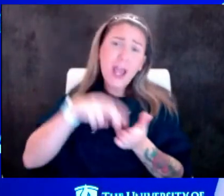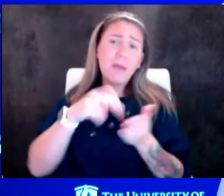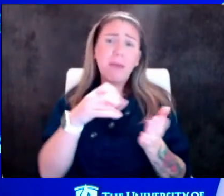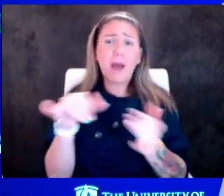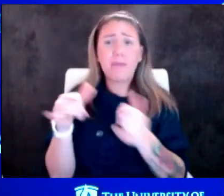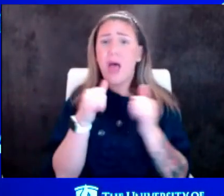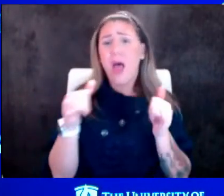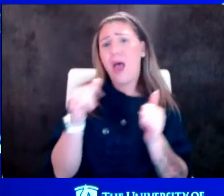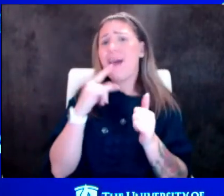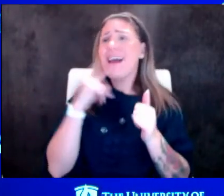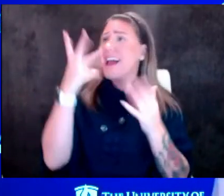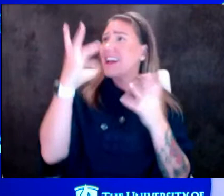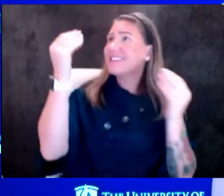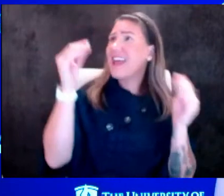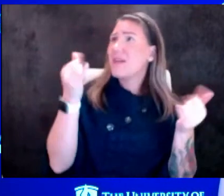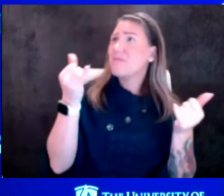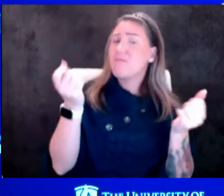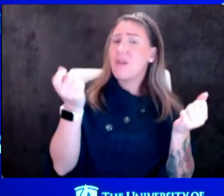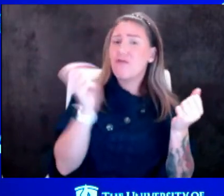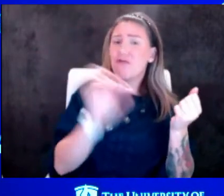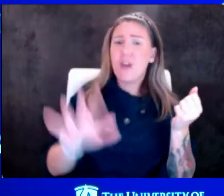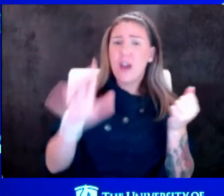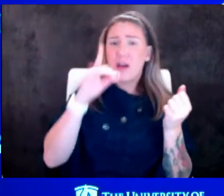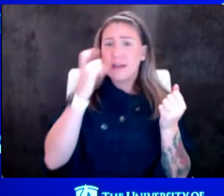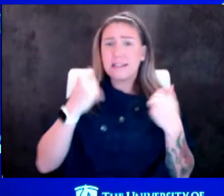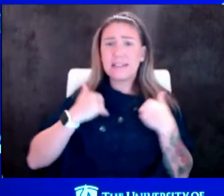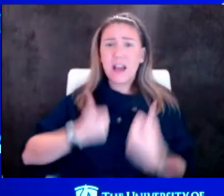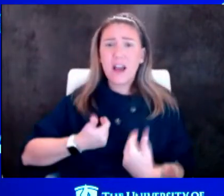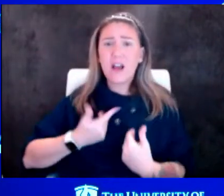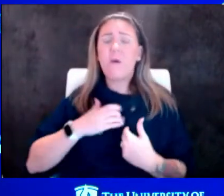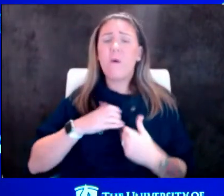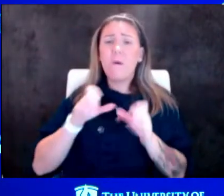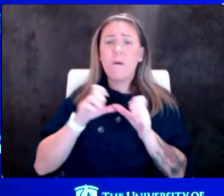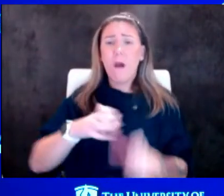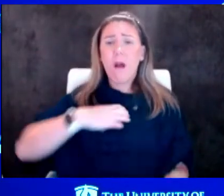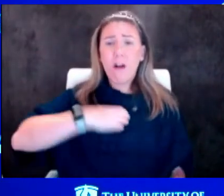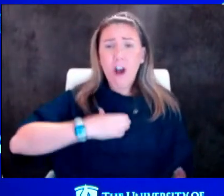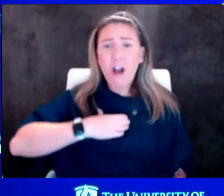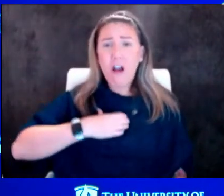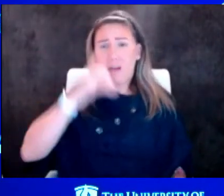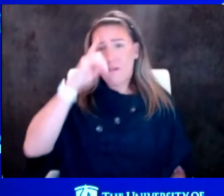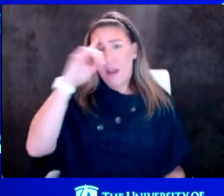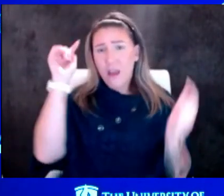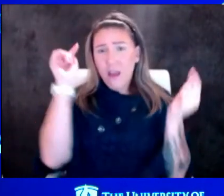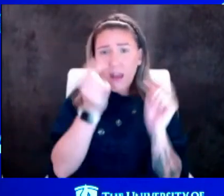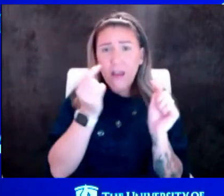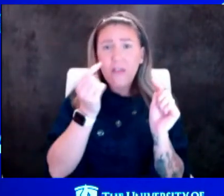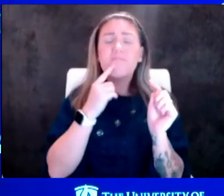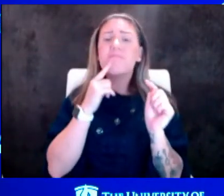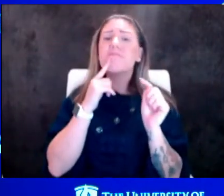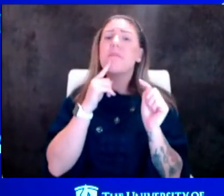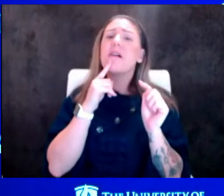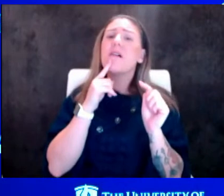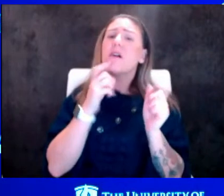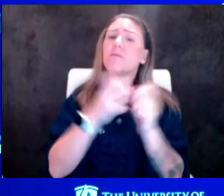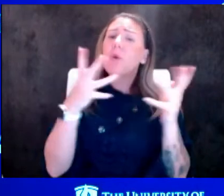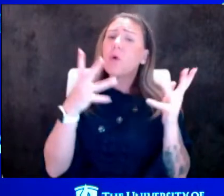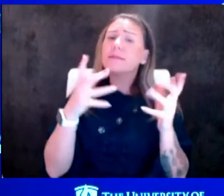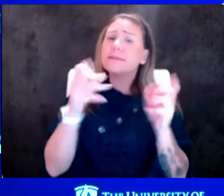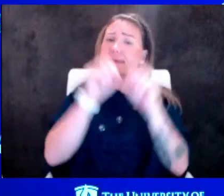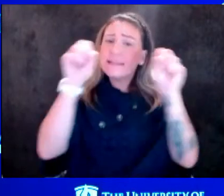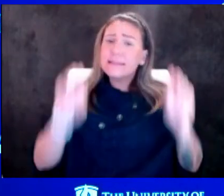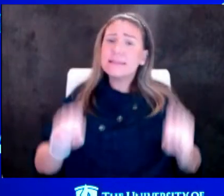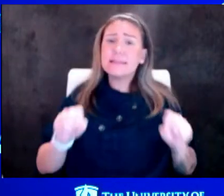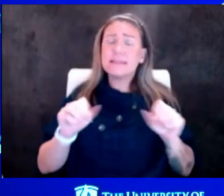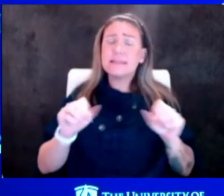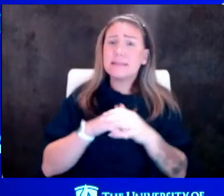gym because they have that fatigue or they have chronic cough or headache? We know that they can be affected by multi-system inflammatory disorder.